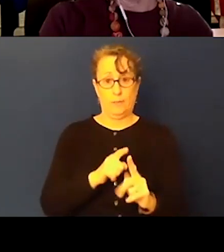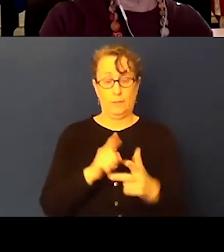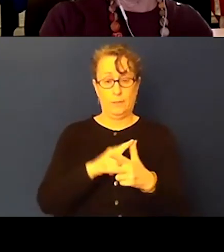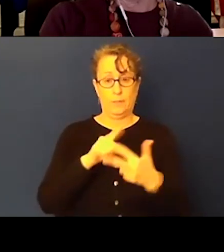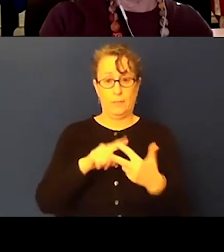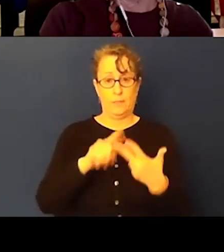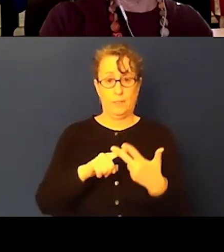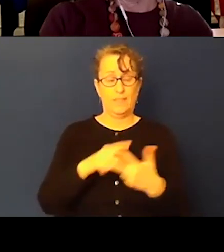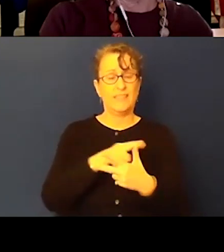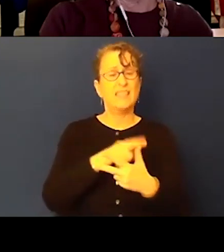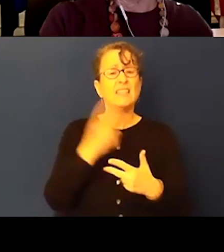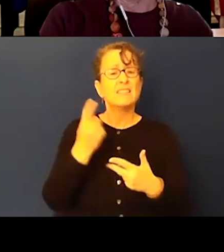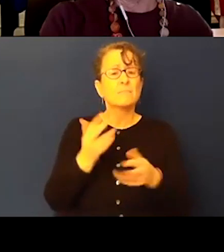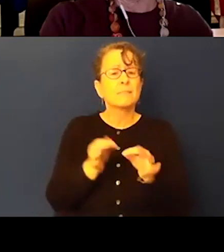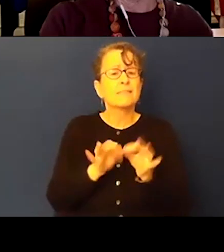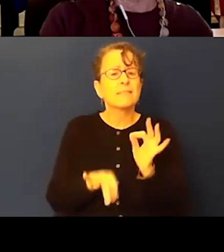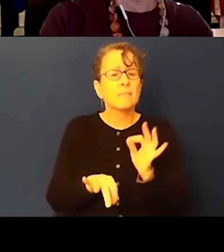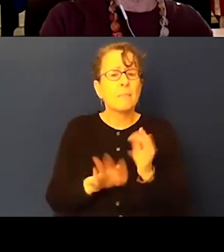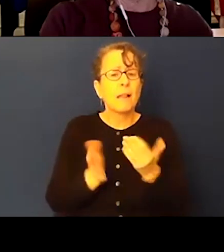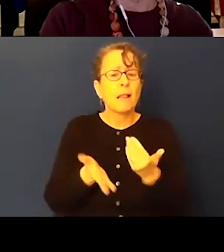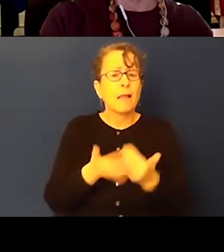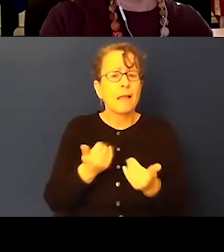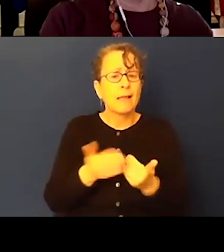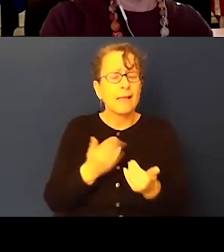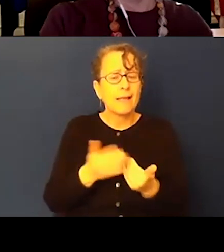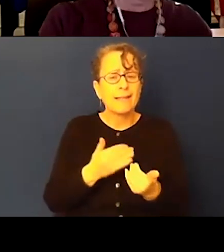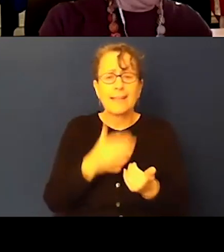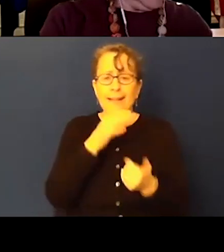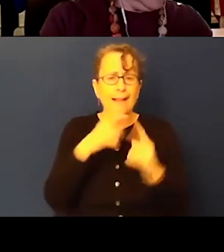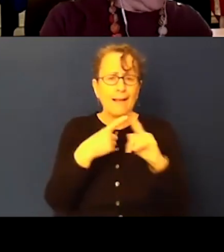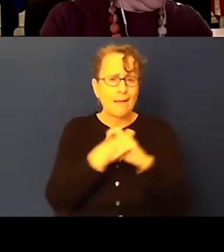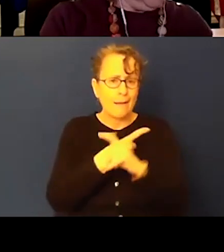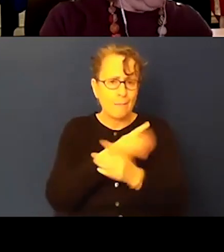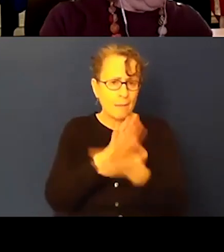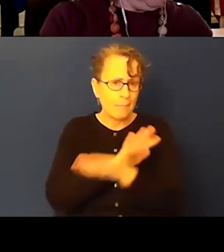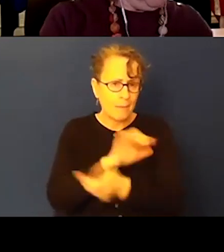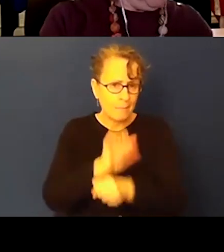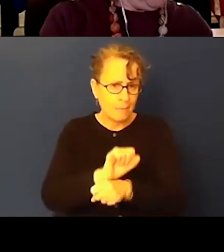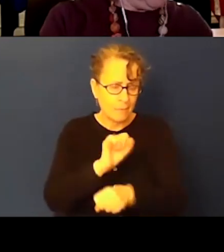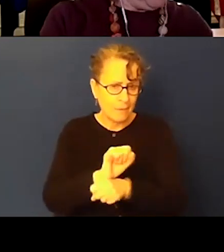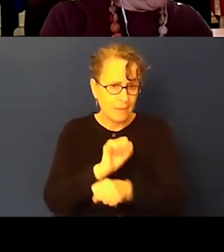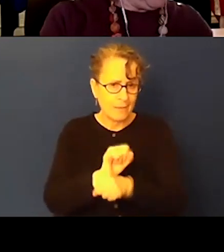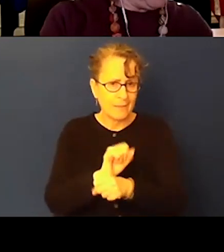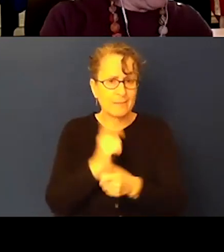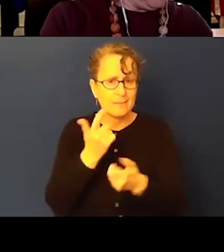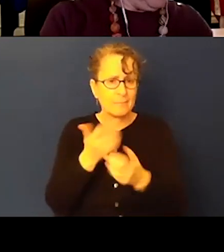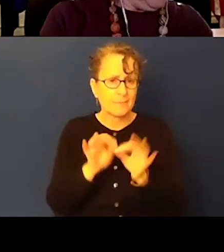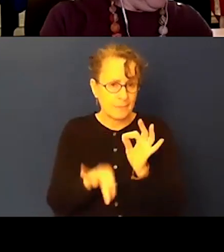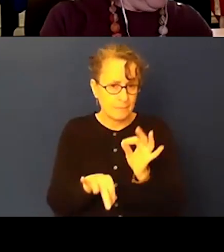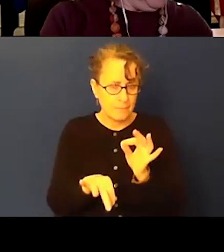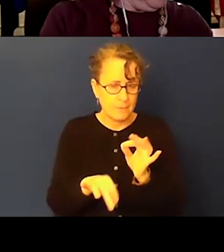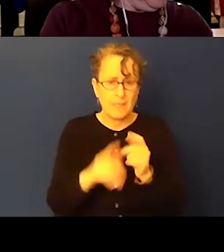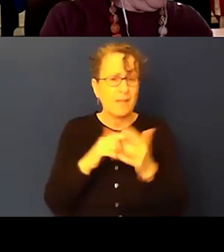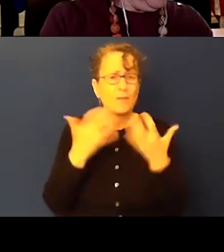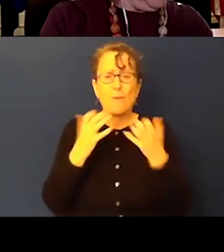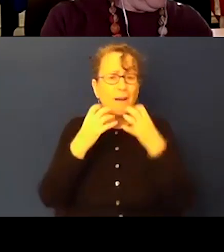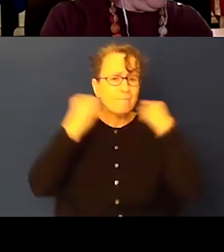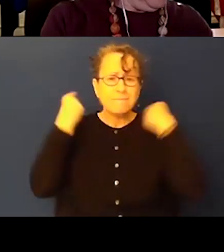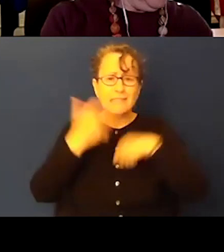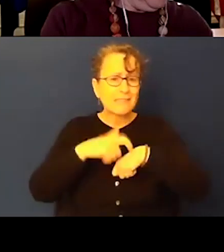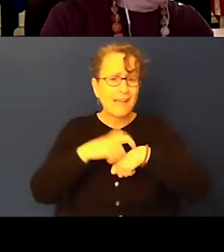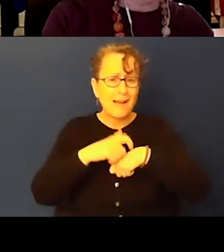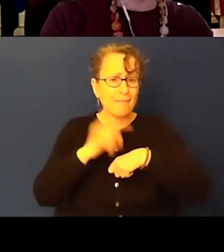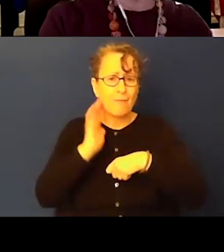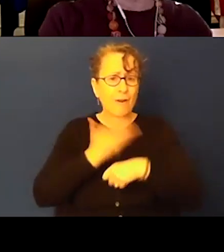something simple that's fairly easy from an administrative perspective for our employees to not add to their burden. Number